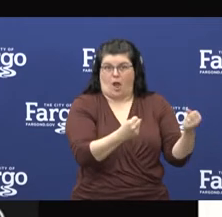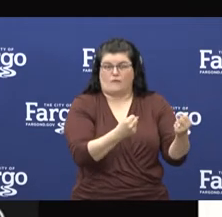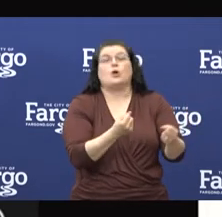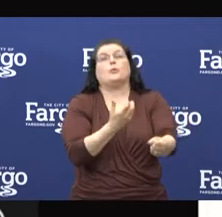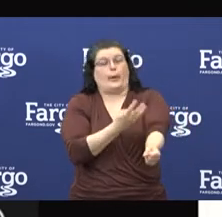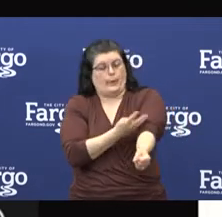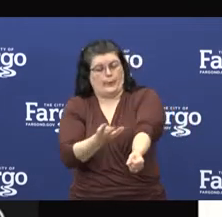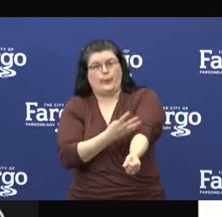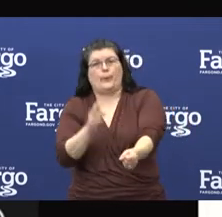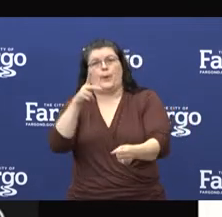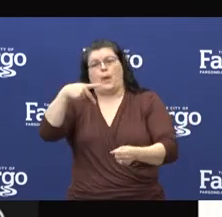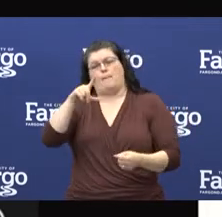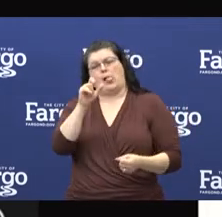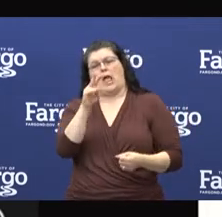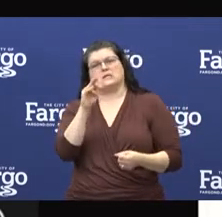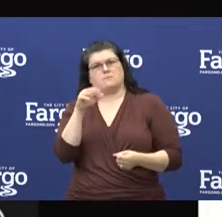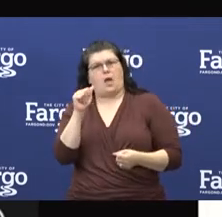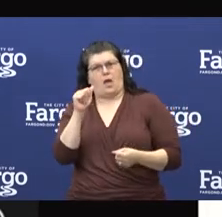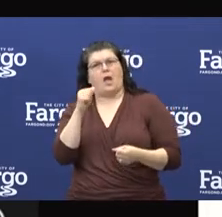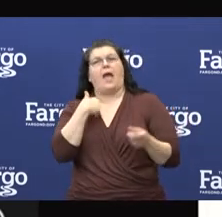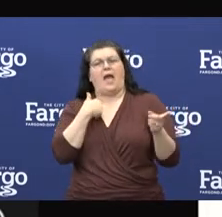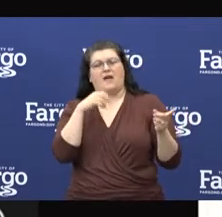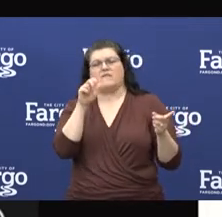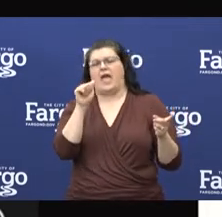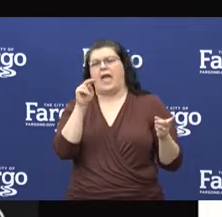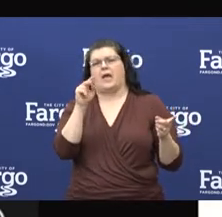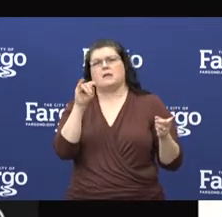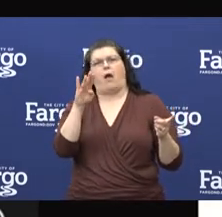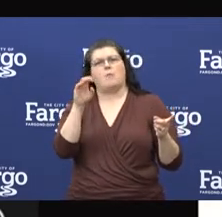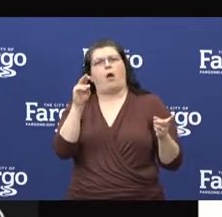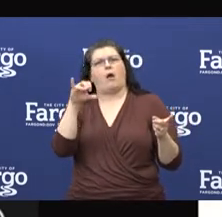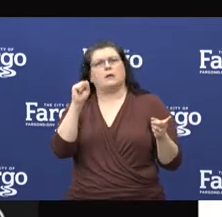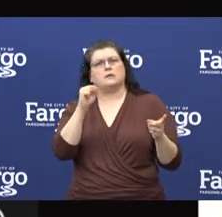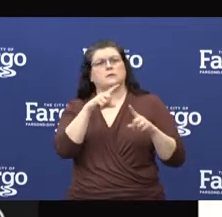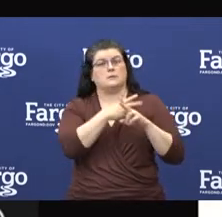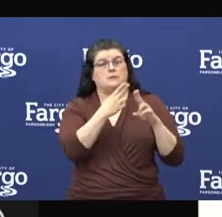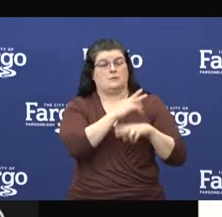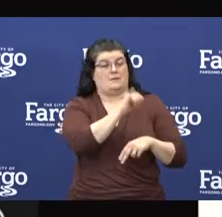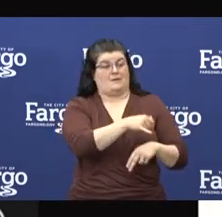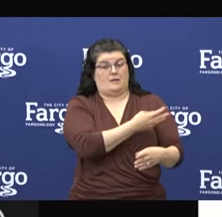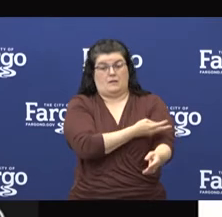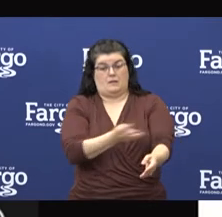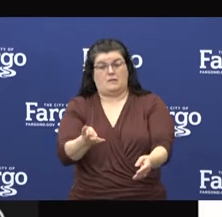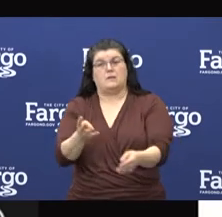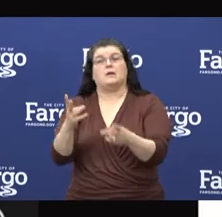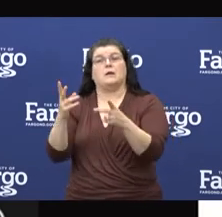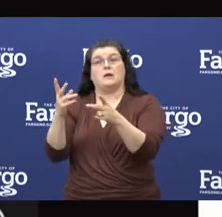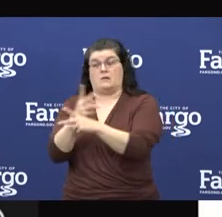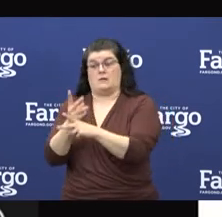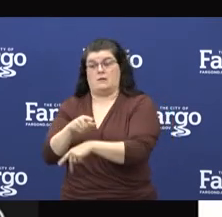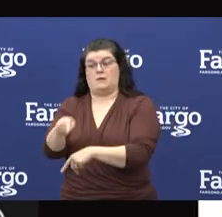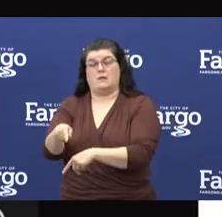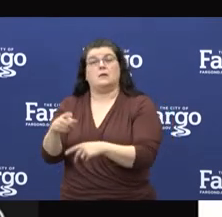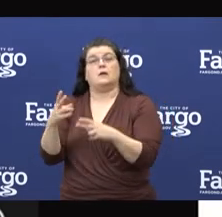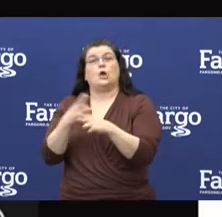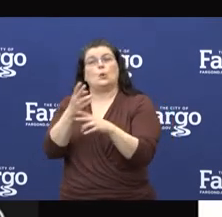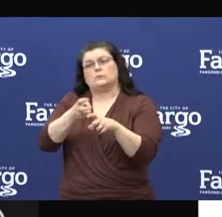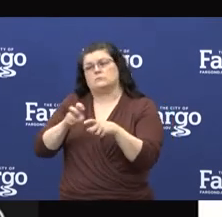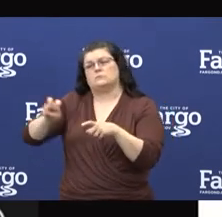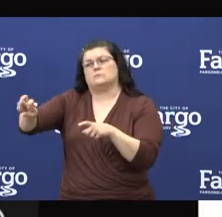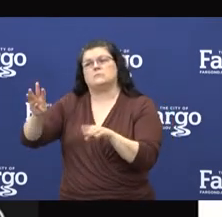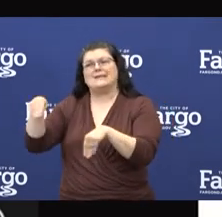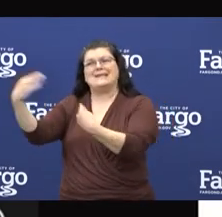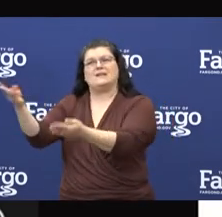plasma, which has the antibodies that they produced when they had the infection. And you take those antibodies and give it to another